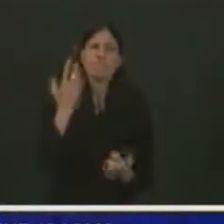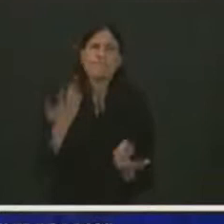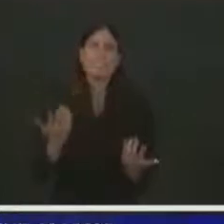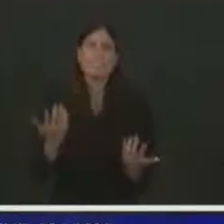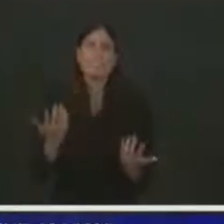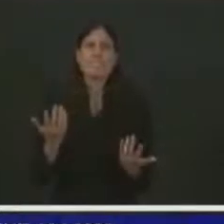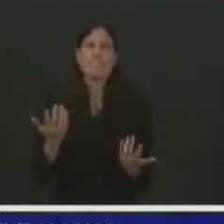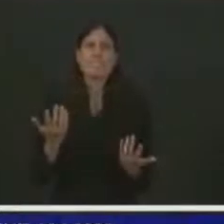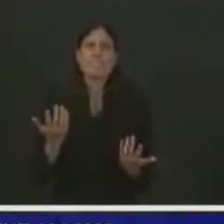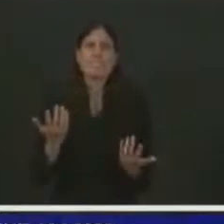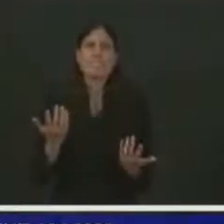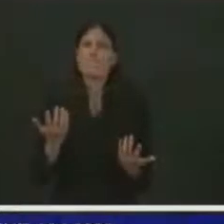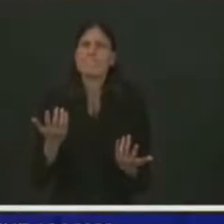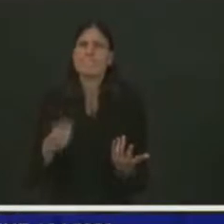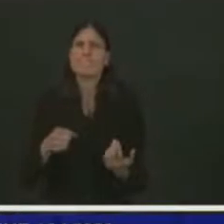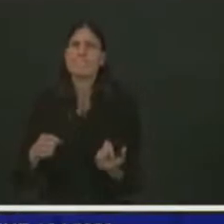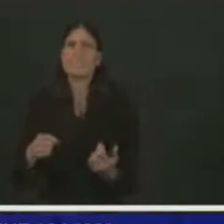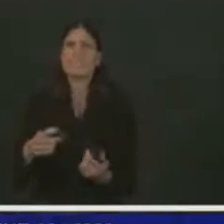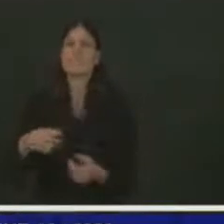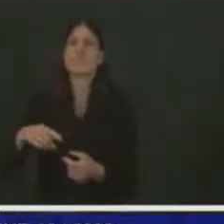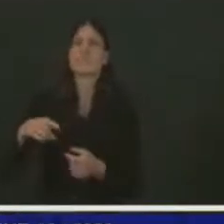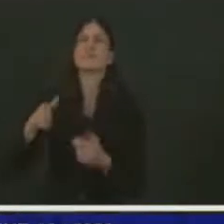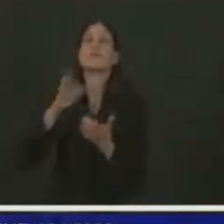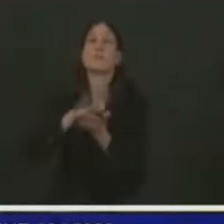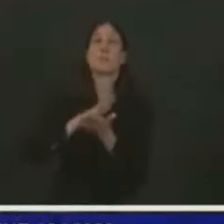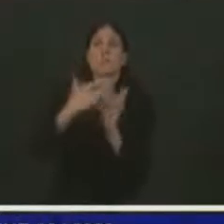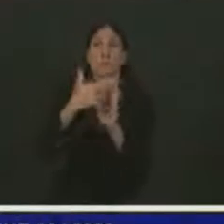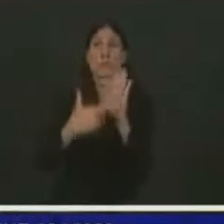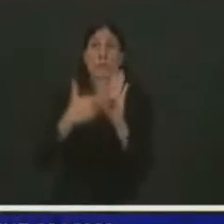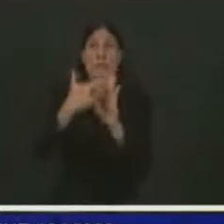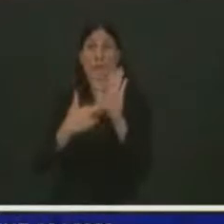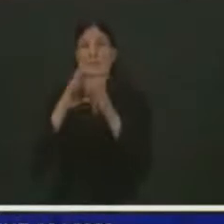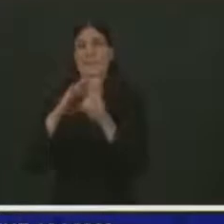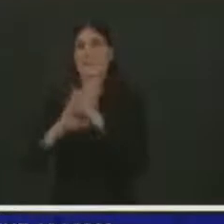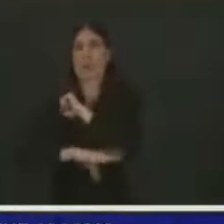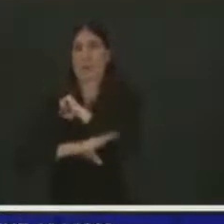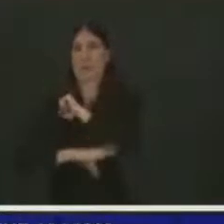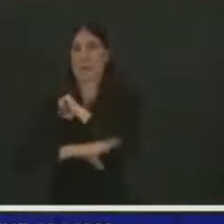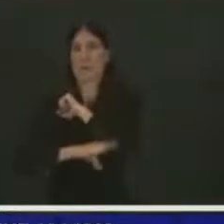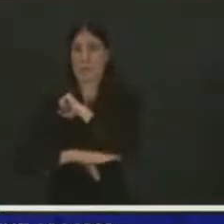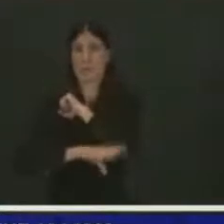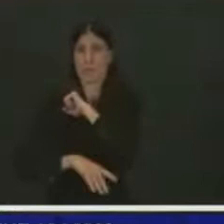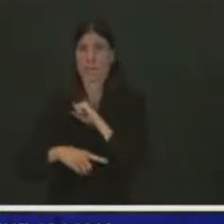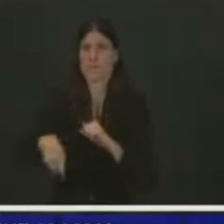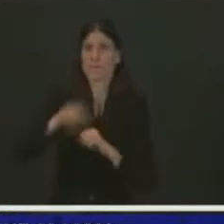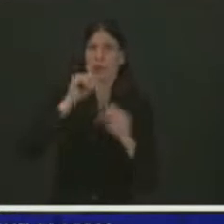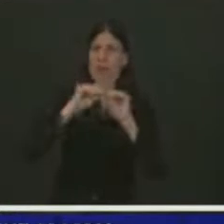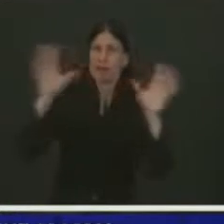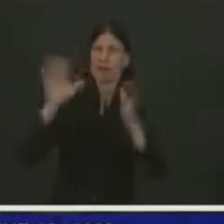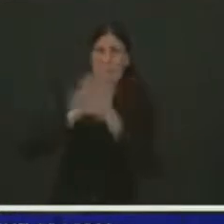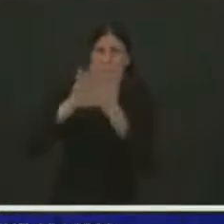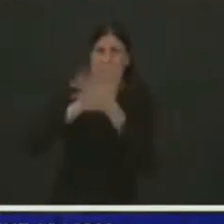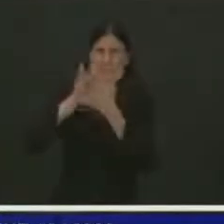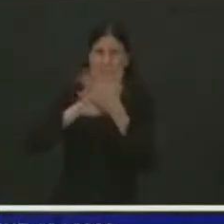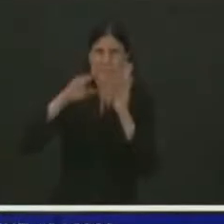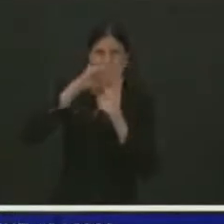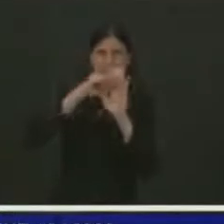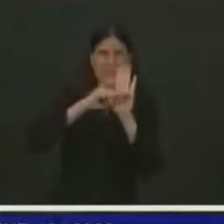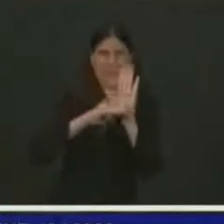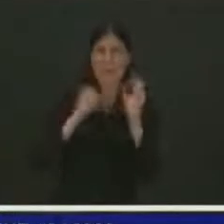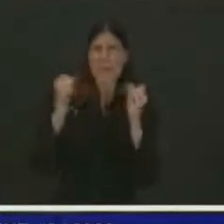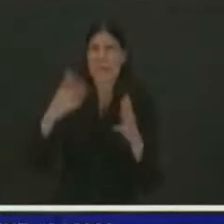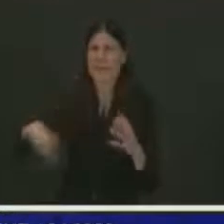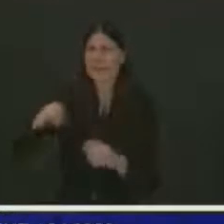though the guidelines won't be out till next week. What's your response to that, and maybe creating a little more questions